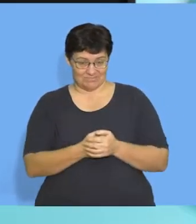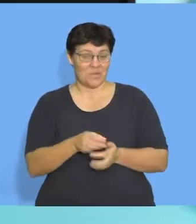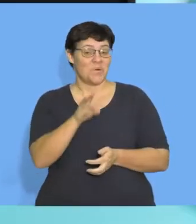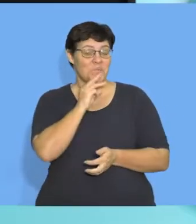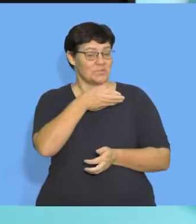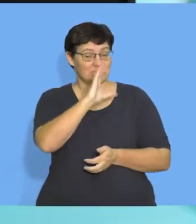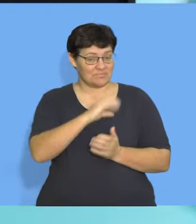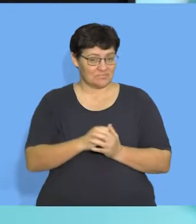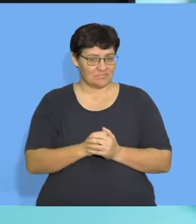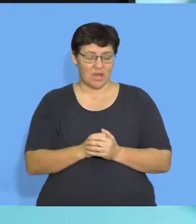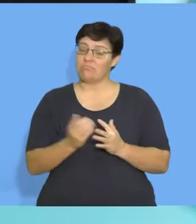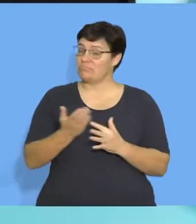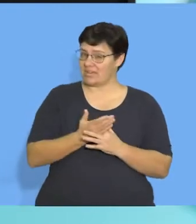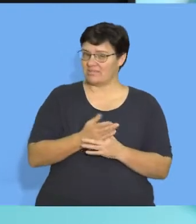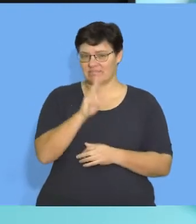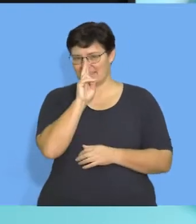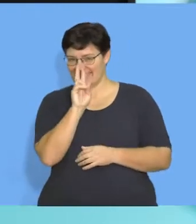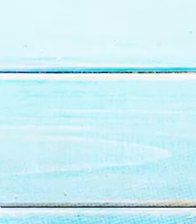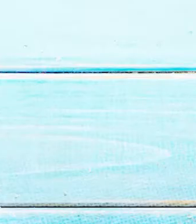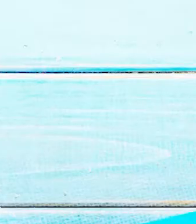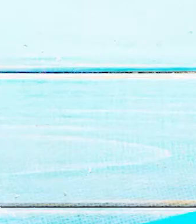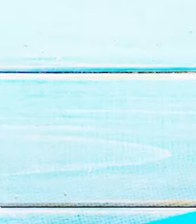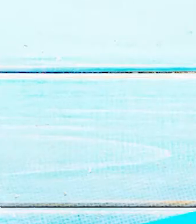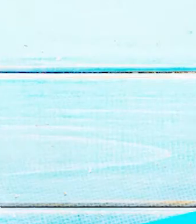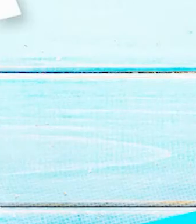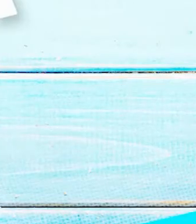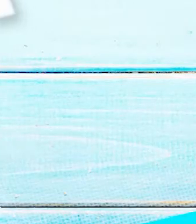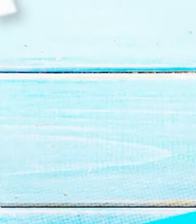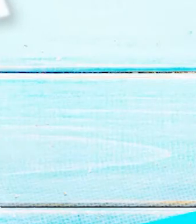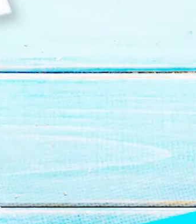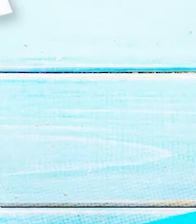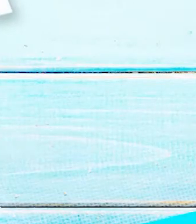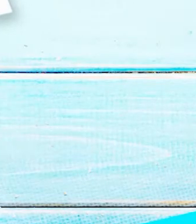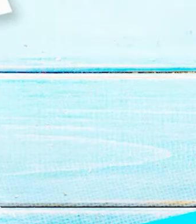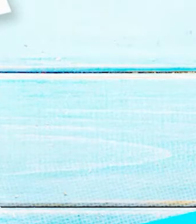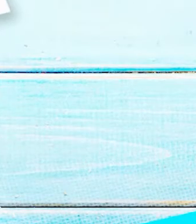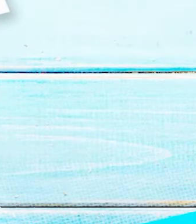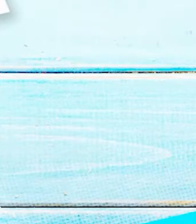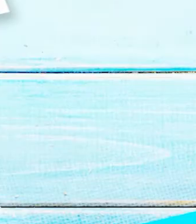water, have a bit of a break, and I'll see you in a couple of minutes.